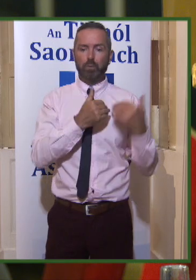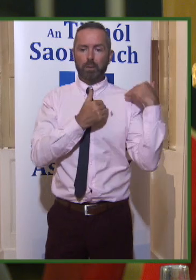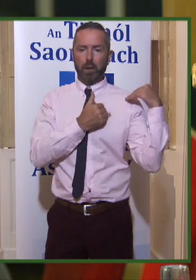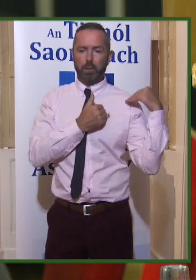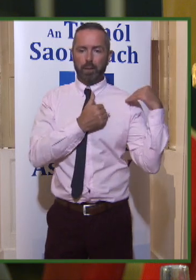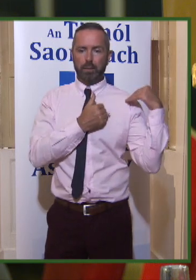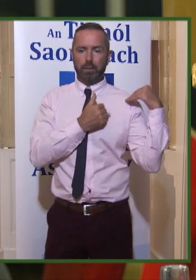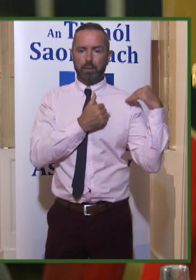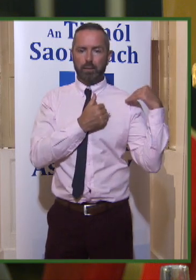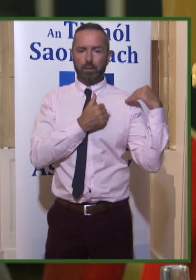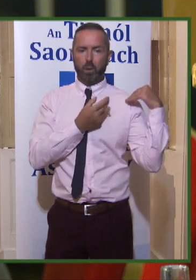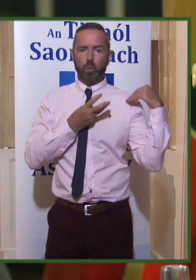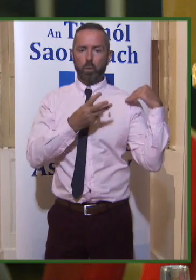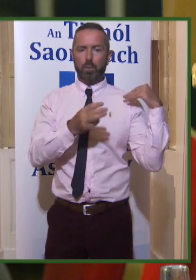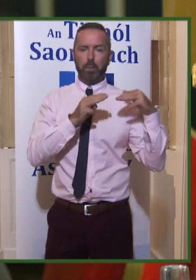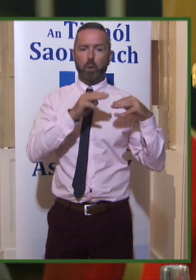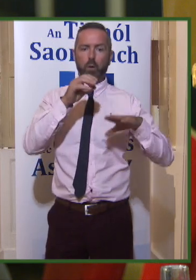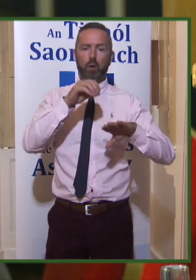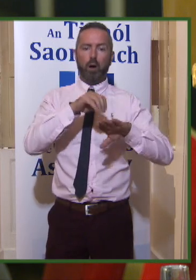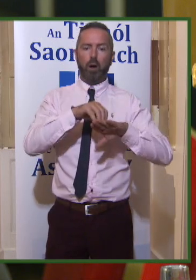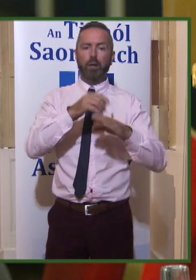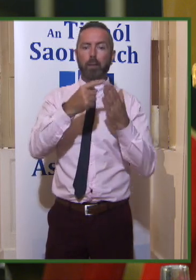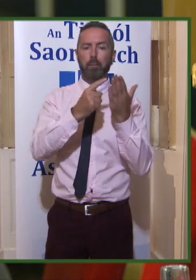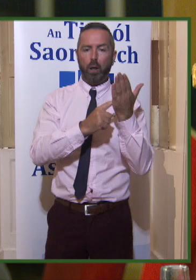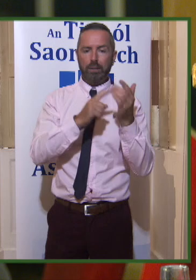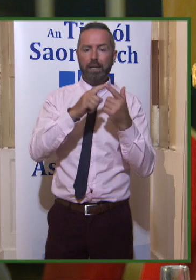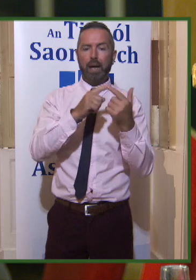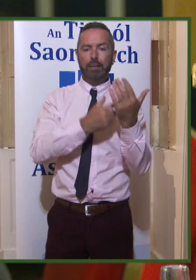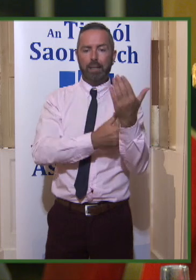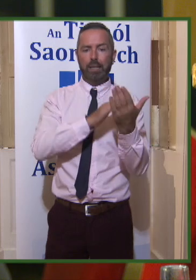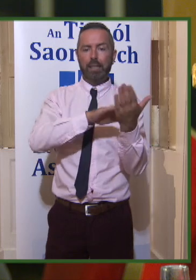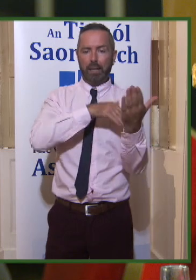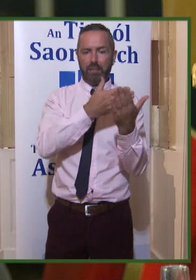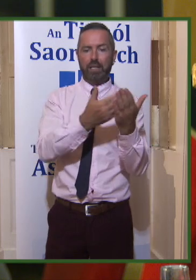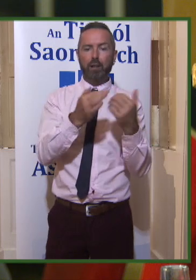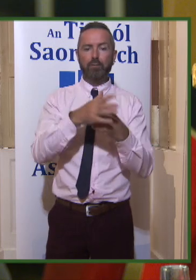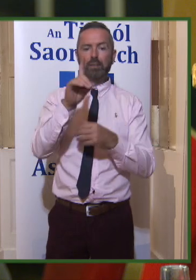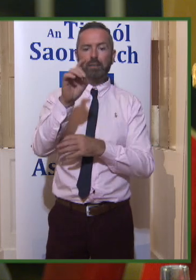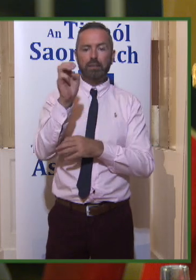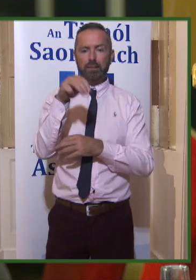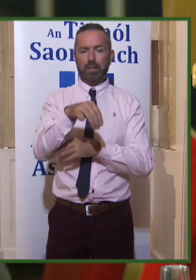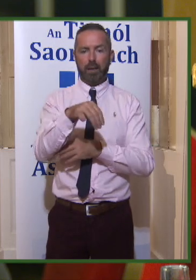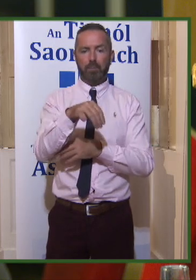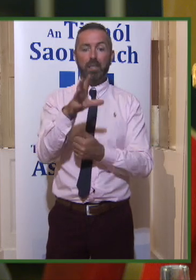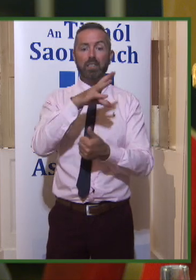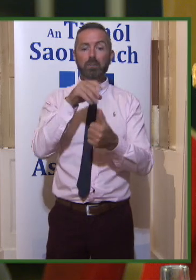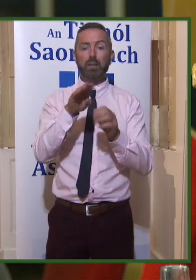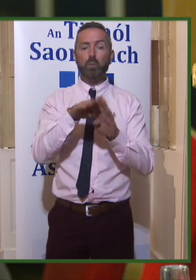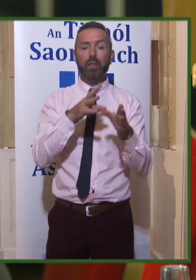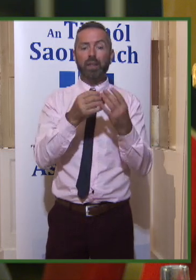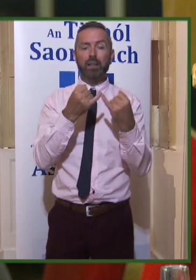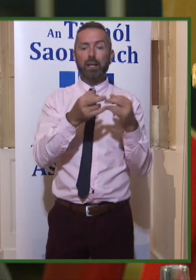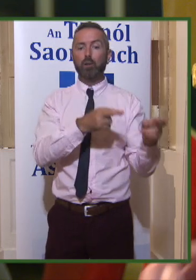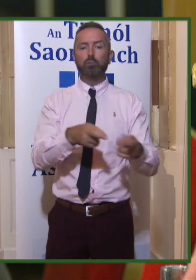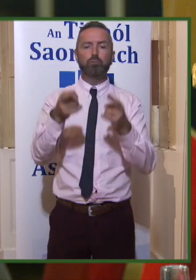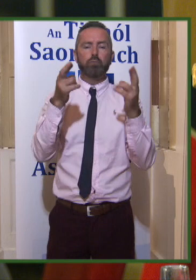have currently, it would be more around the policy and legislative that the DEM would have control, especially when it comes to things like raise funds